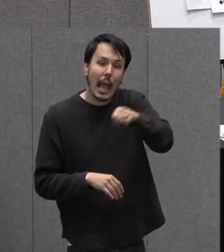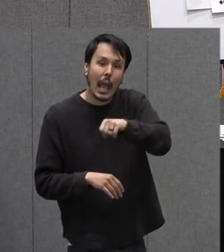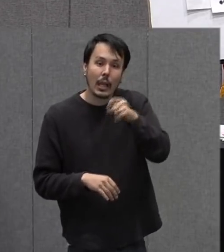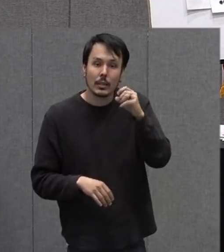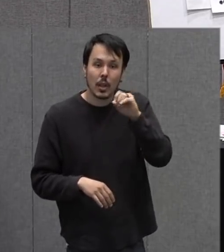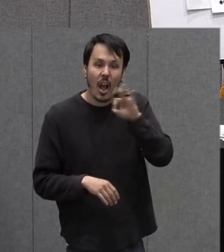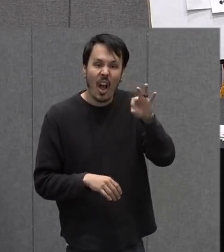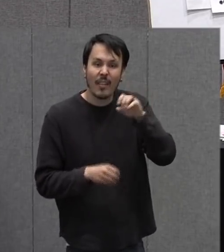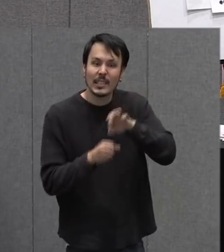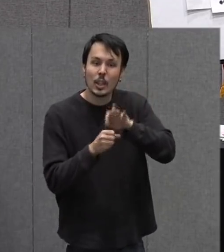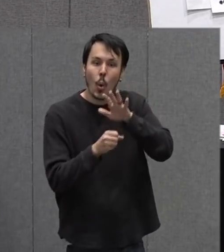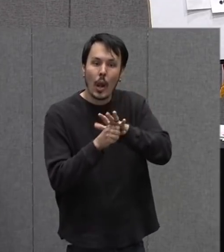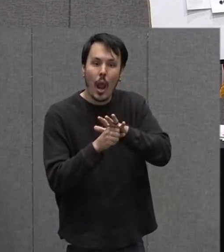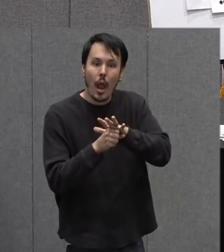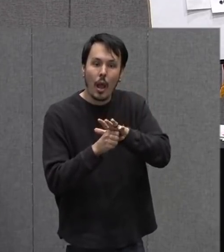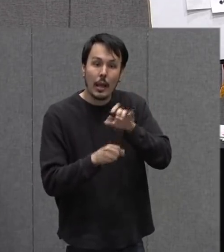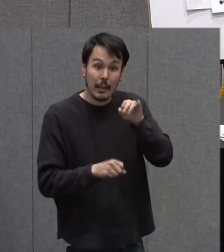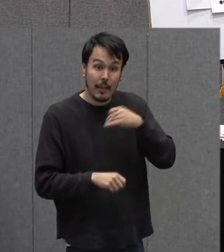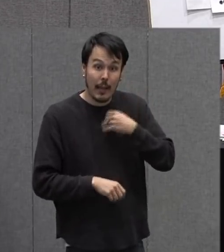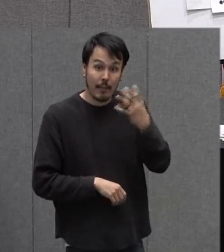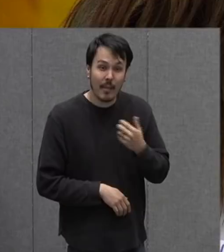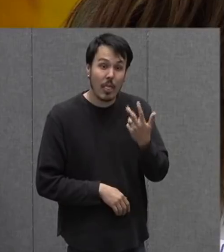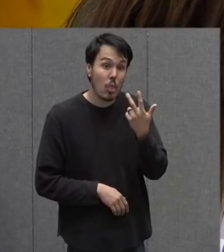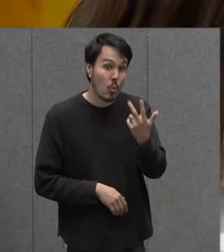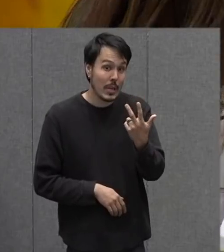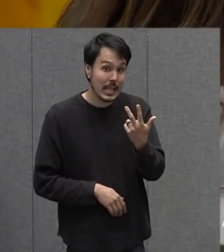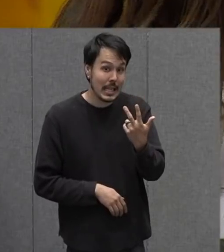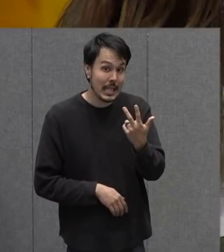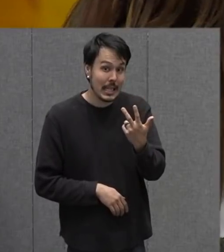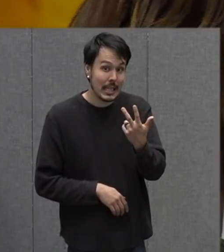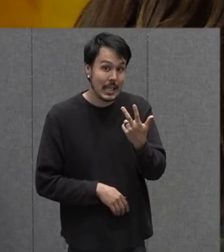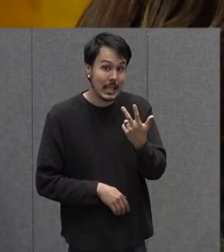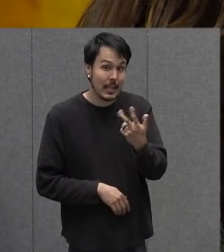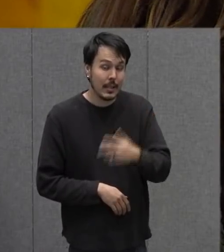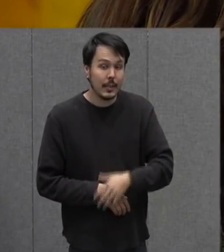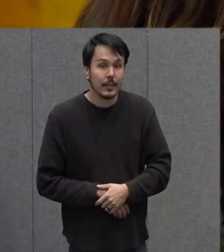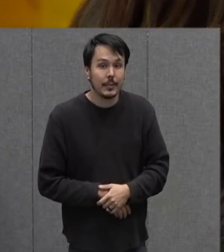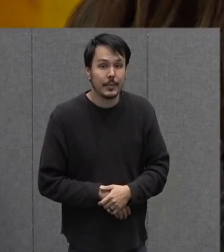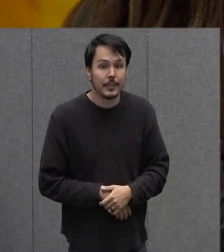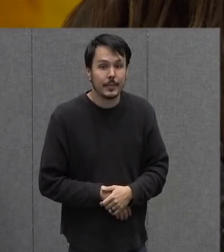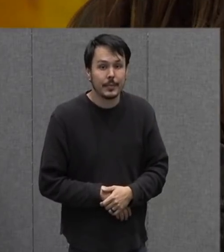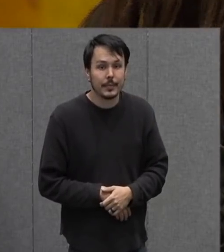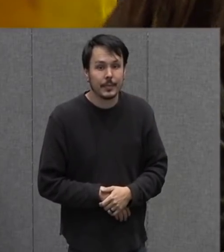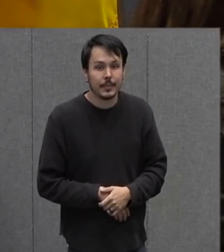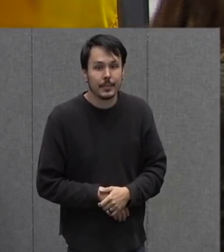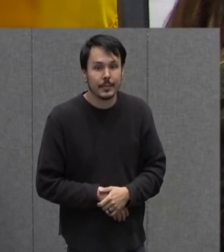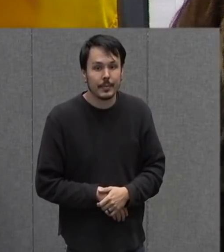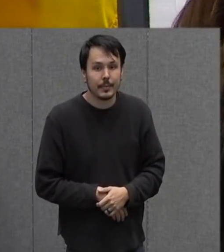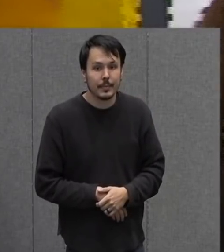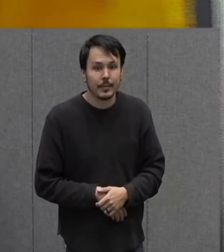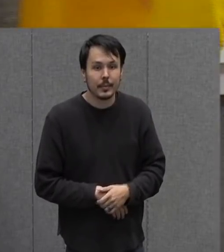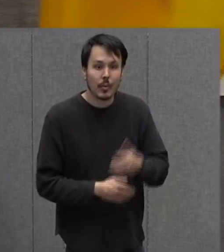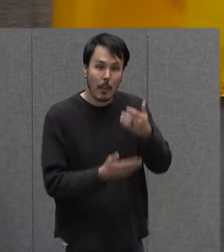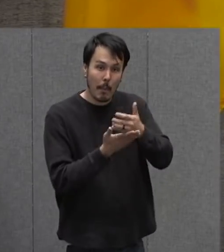and then make your own story about things that you see in your house. This one,